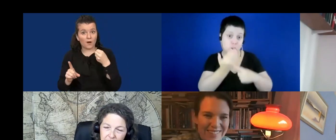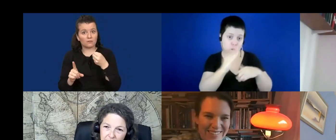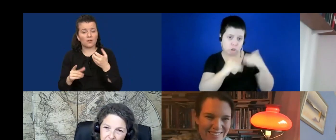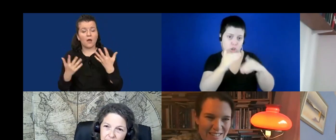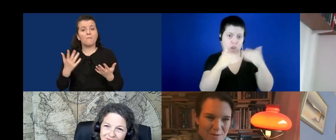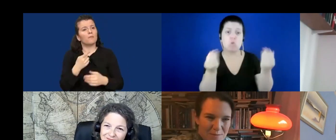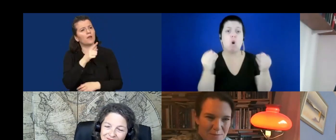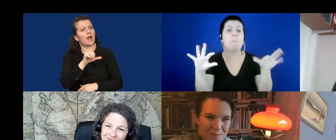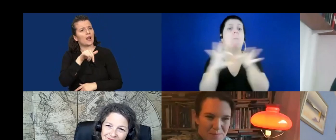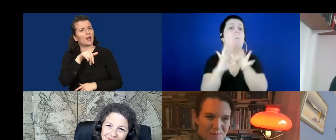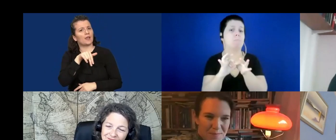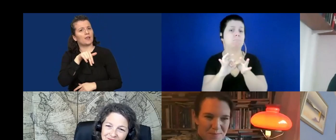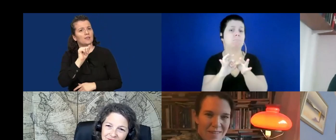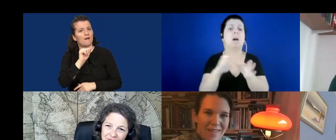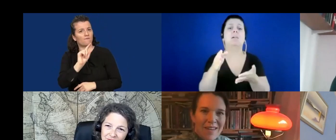to start?